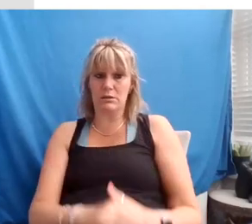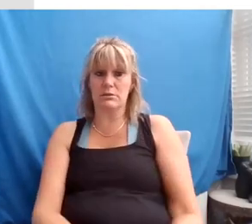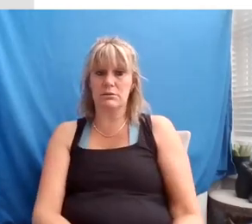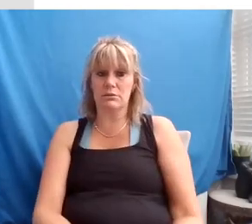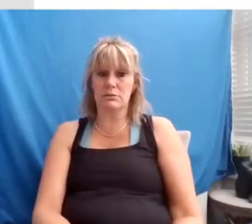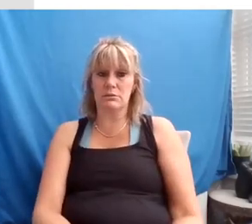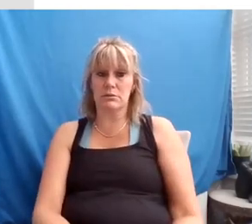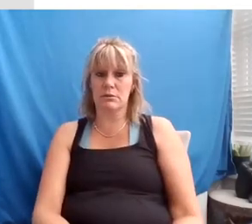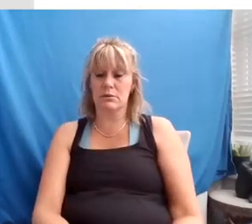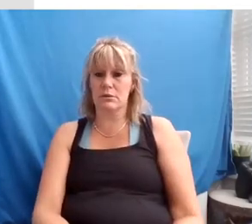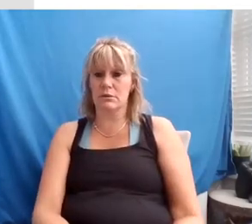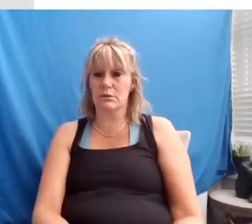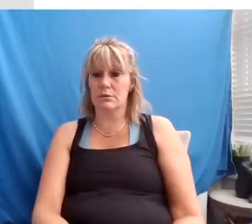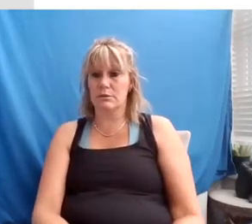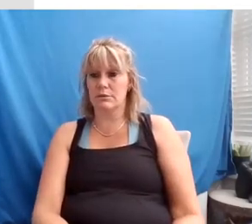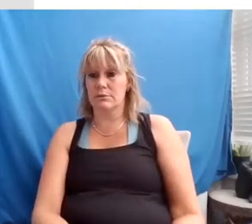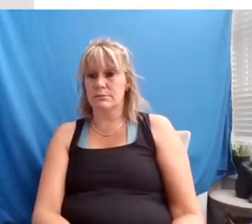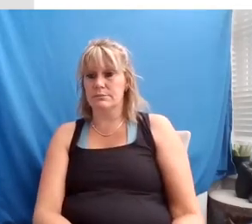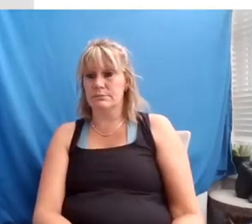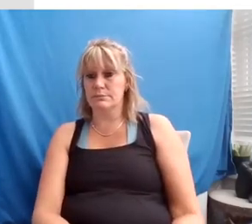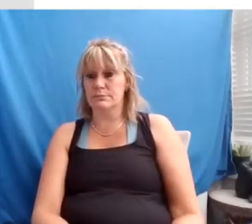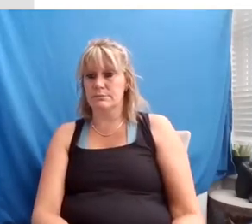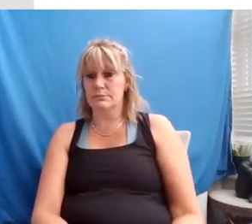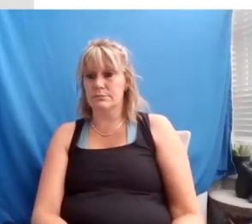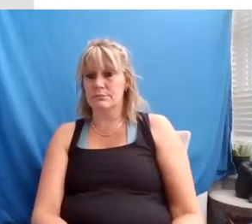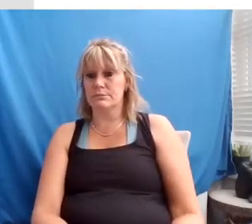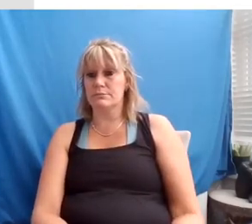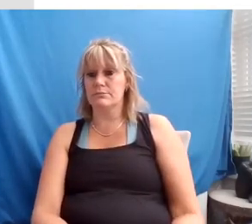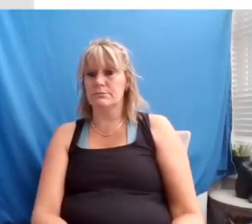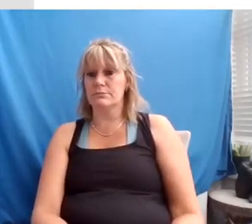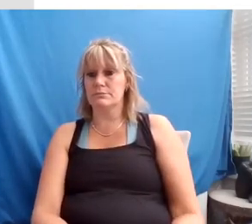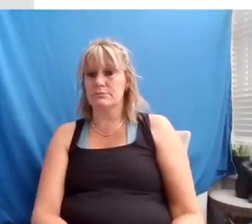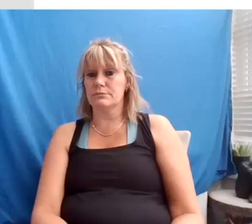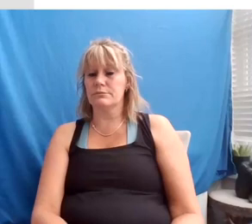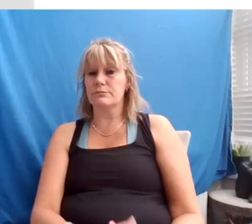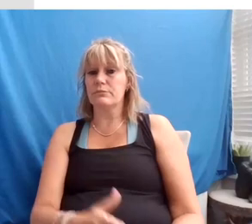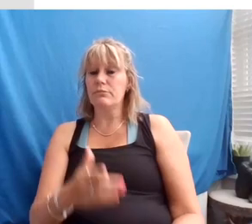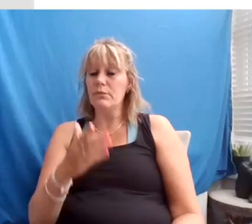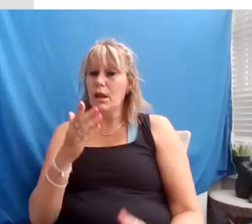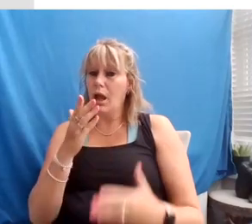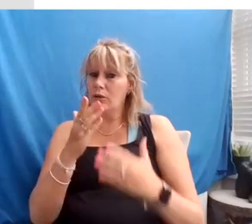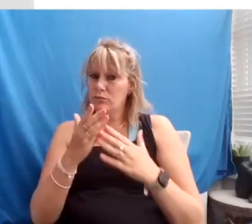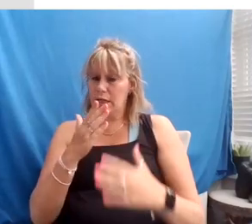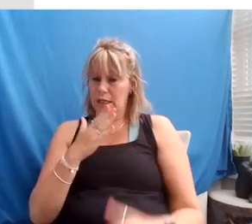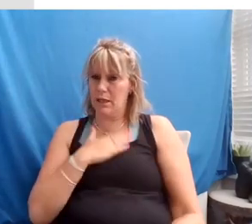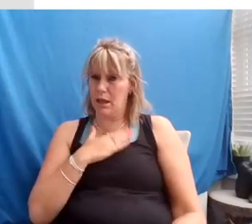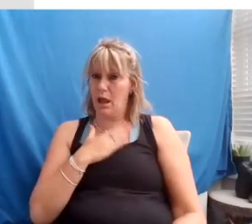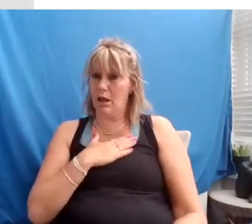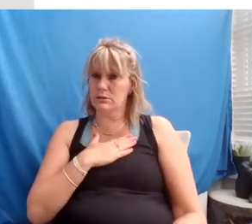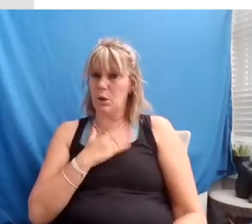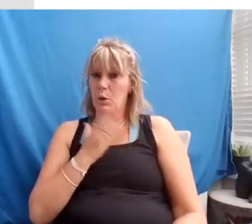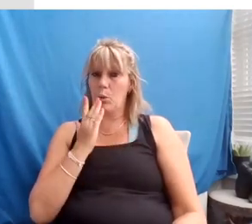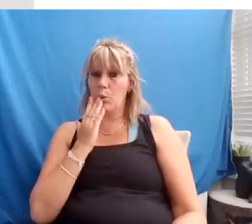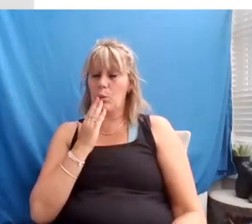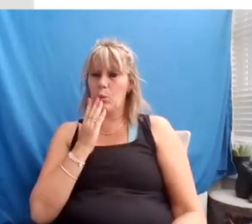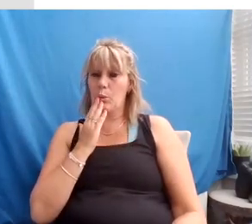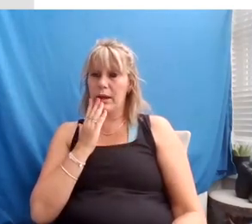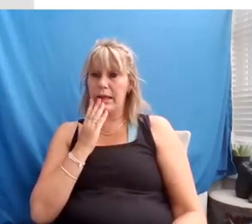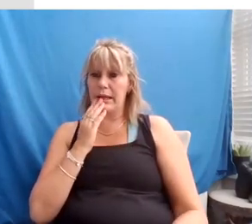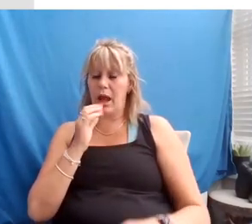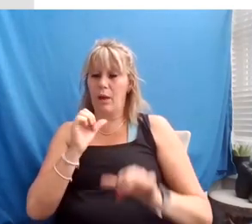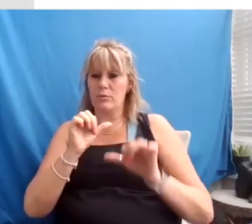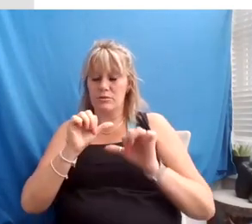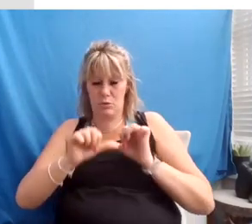oh, brilliant! There you are, Dwayne. I really liked when I was ordering this. Because